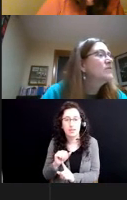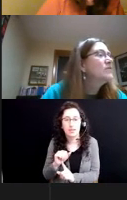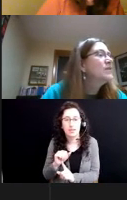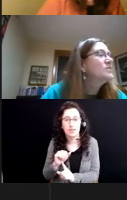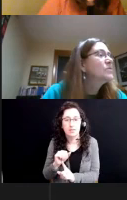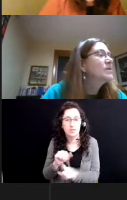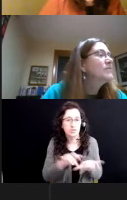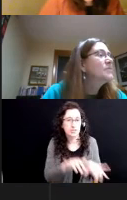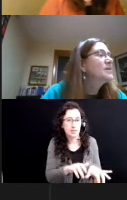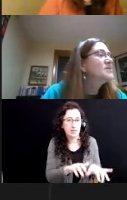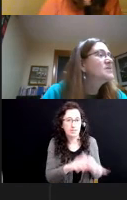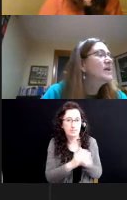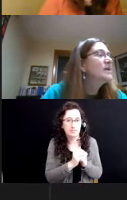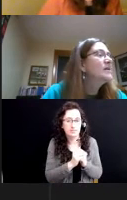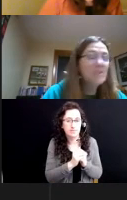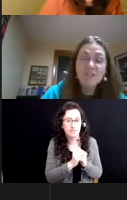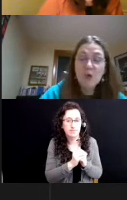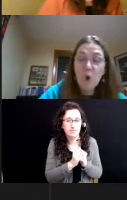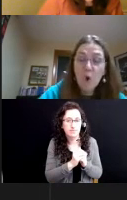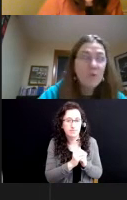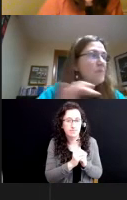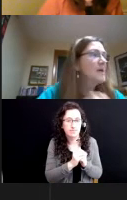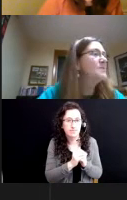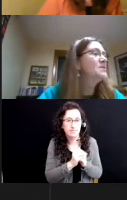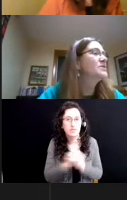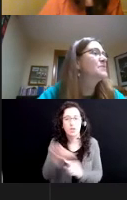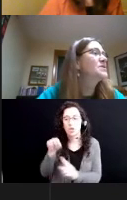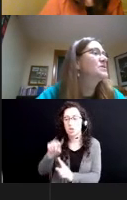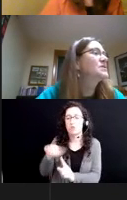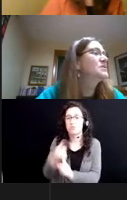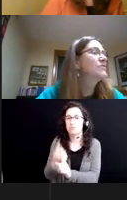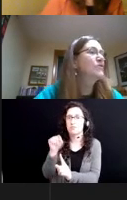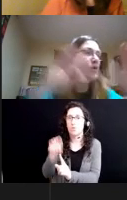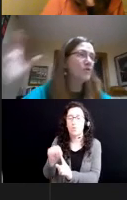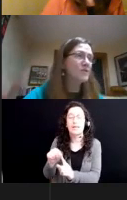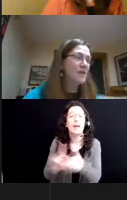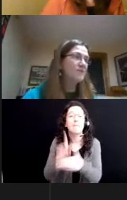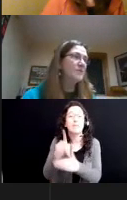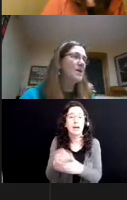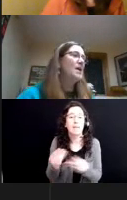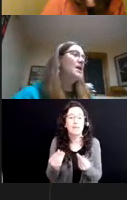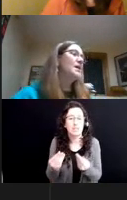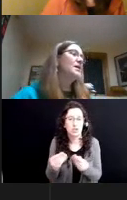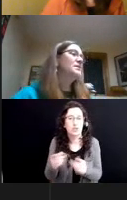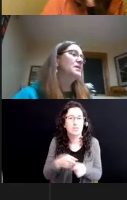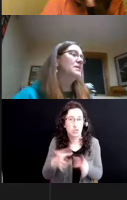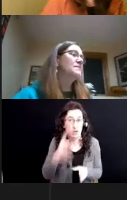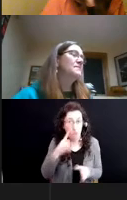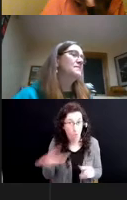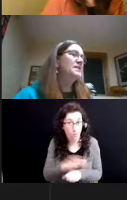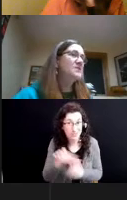Your federal dollars at work in a very positive way. She's the only plant material specialist for the whole state.